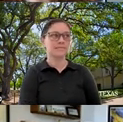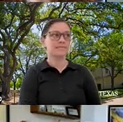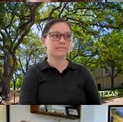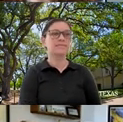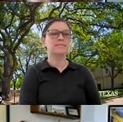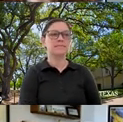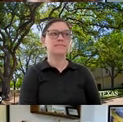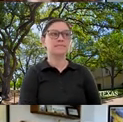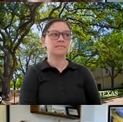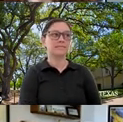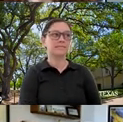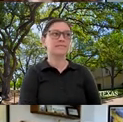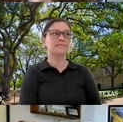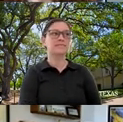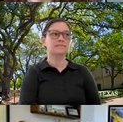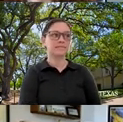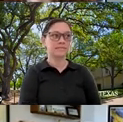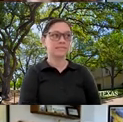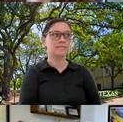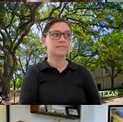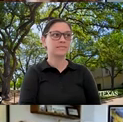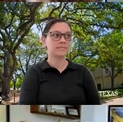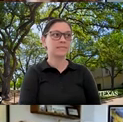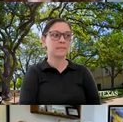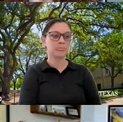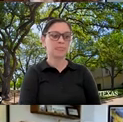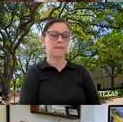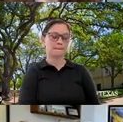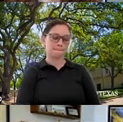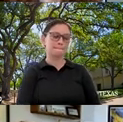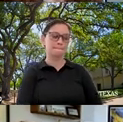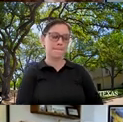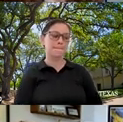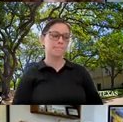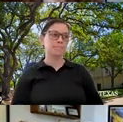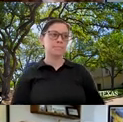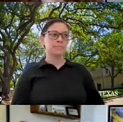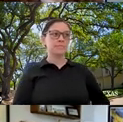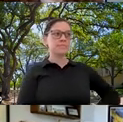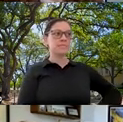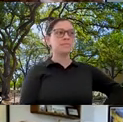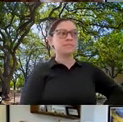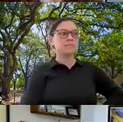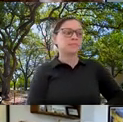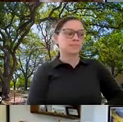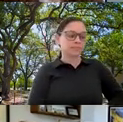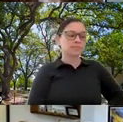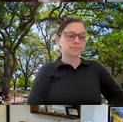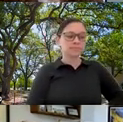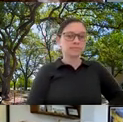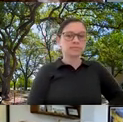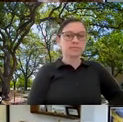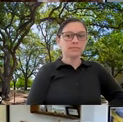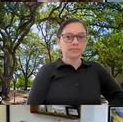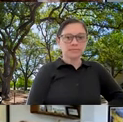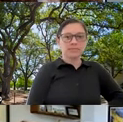refining them. That's just an extra heads up that we are going to refine today. And sometimes that process can be a little hard, especially where